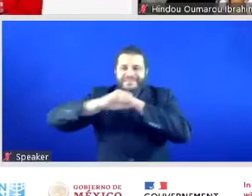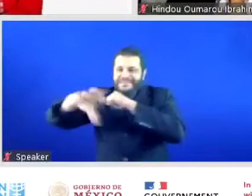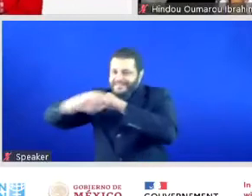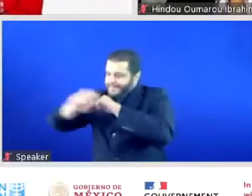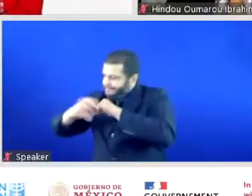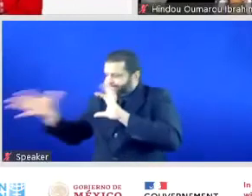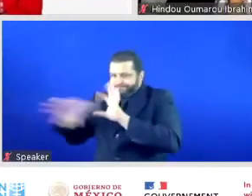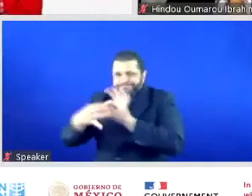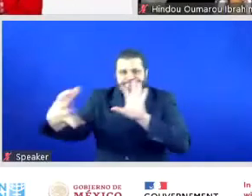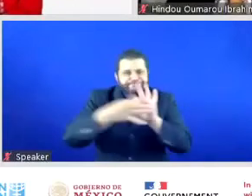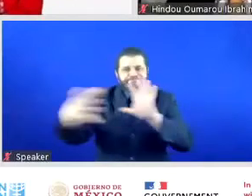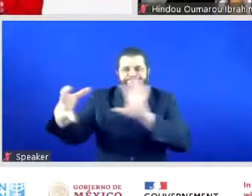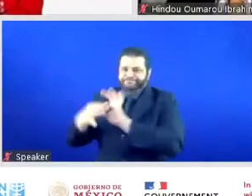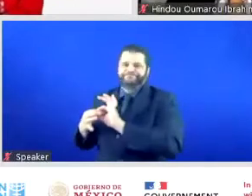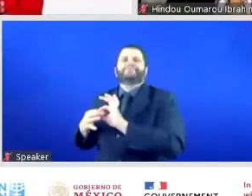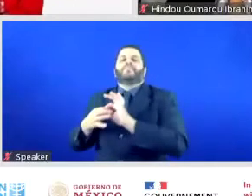difference. Thank you.